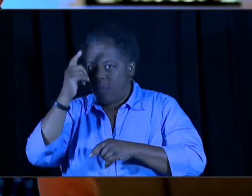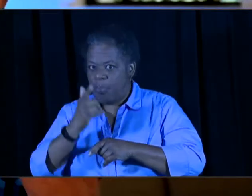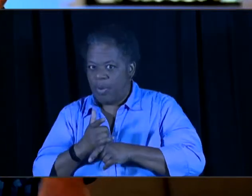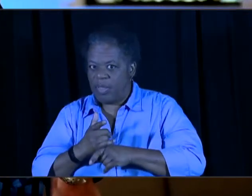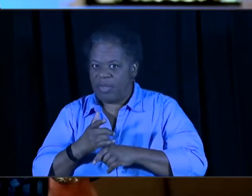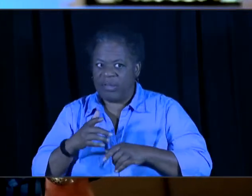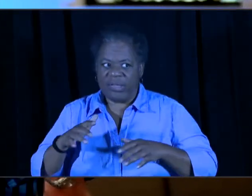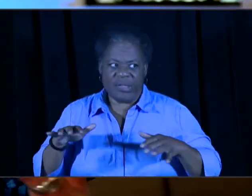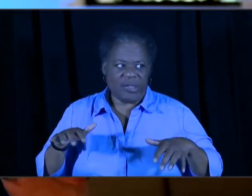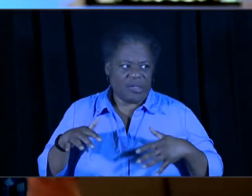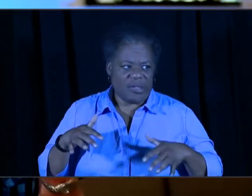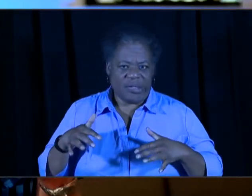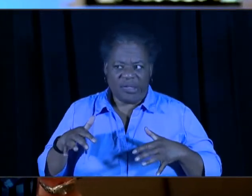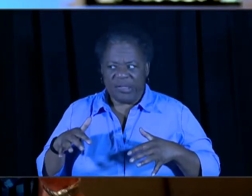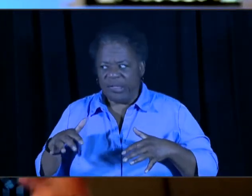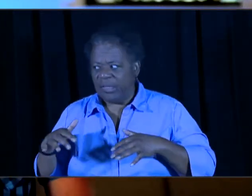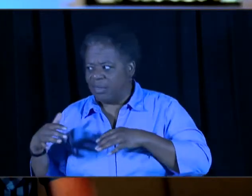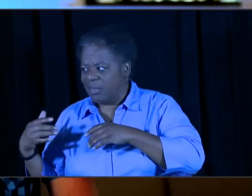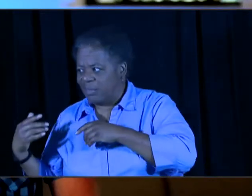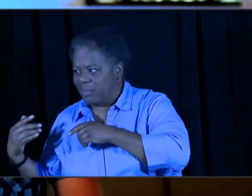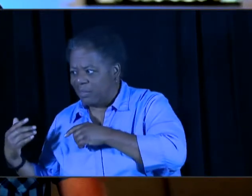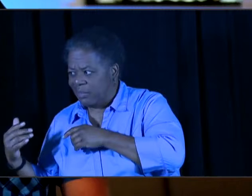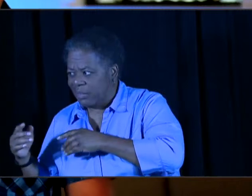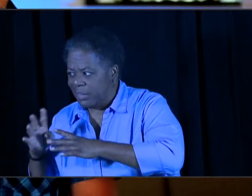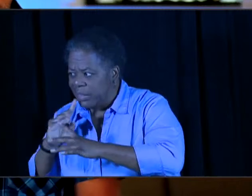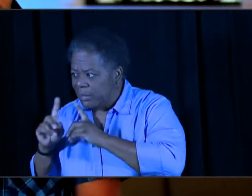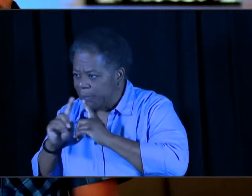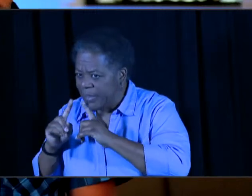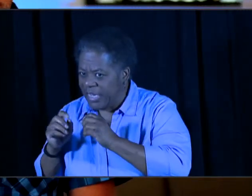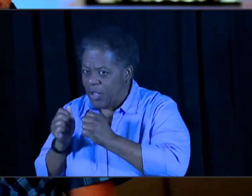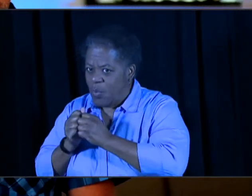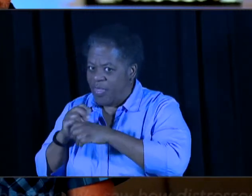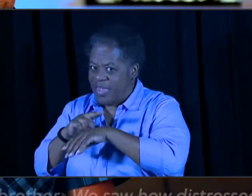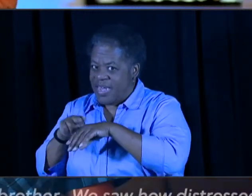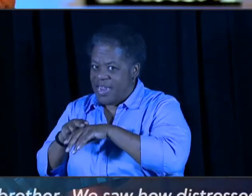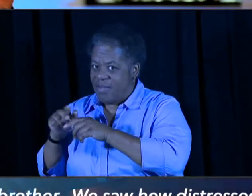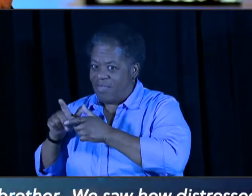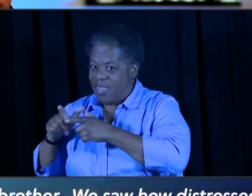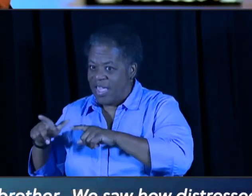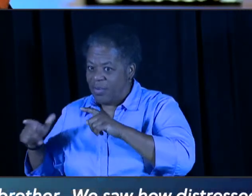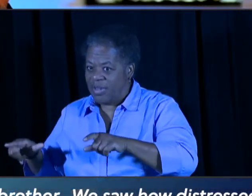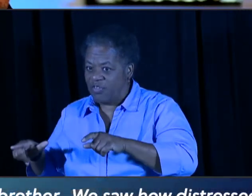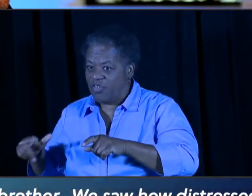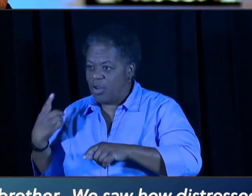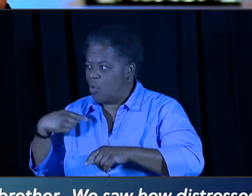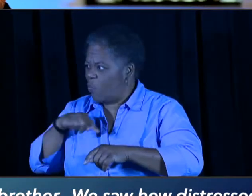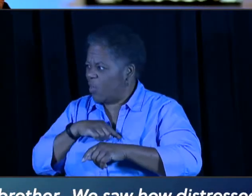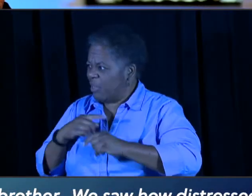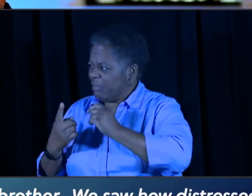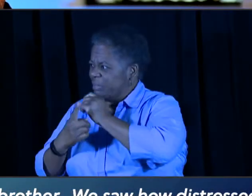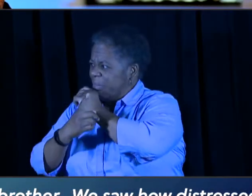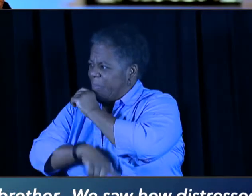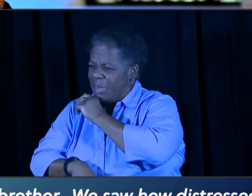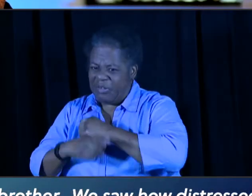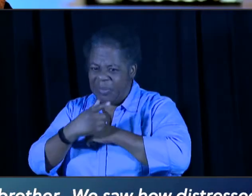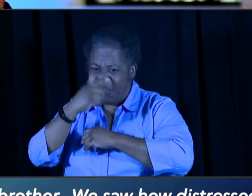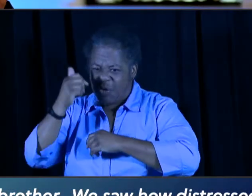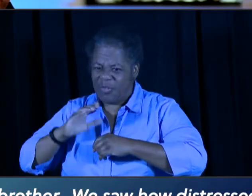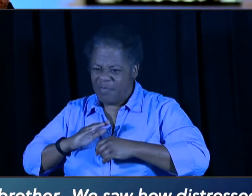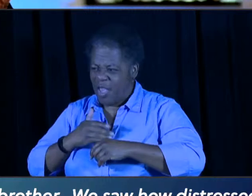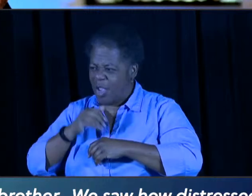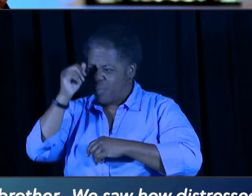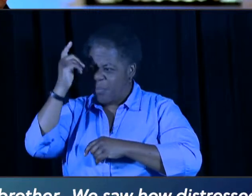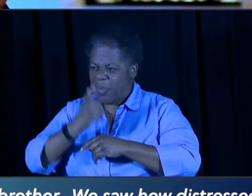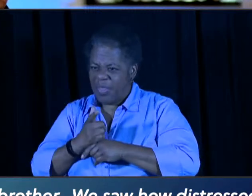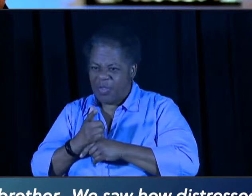and they begin speaking to each other in their native tongue. "Surely we are being punished because of our brother.